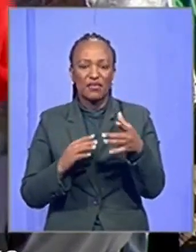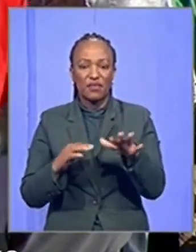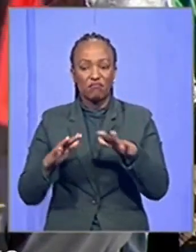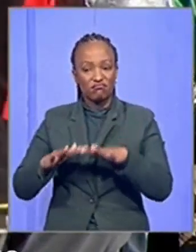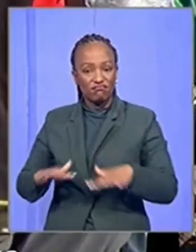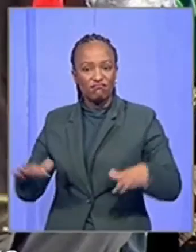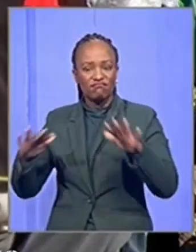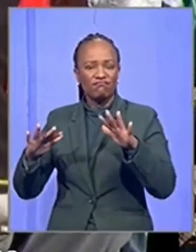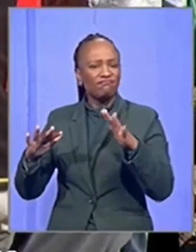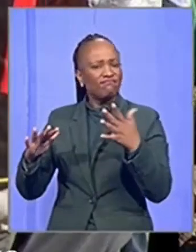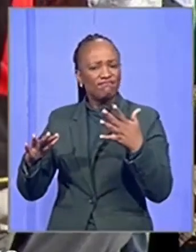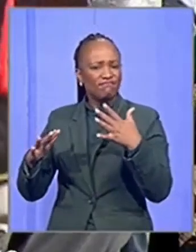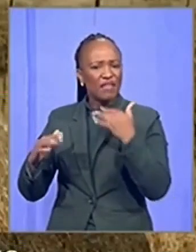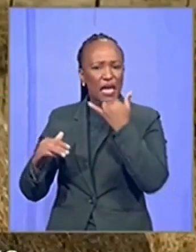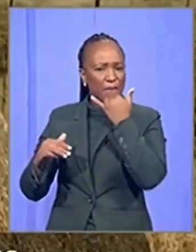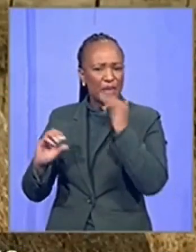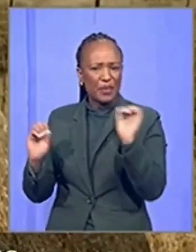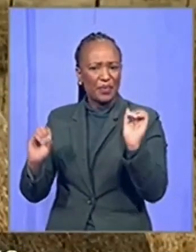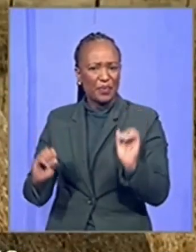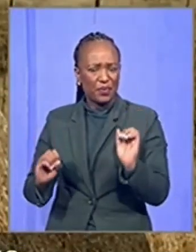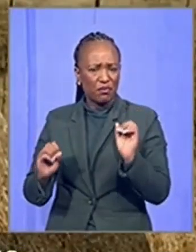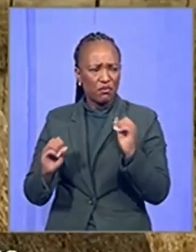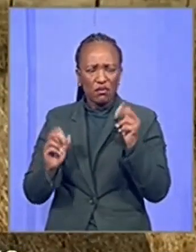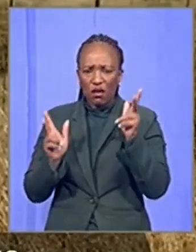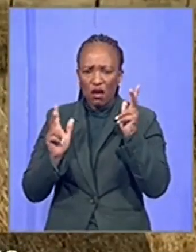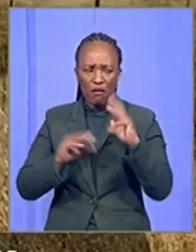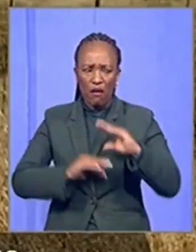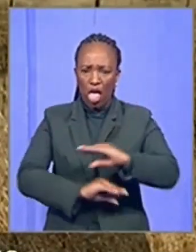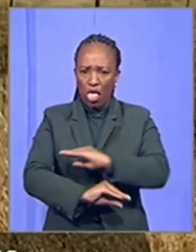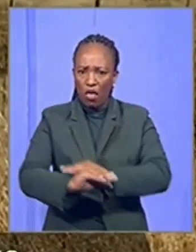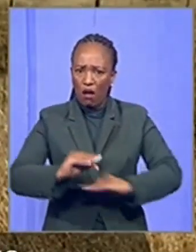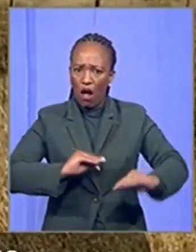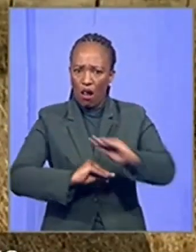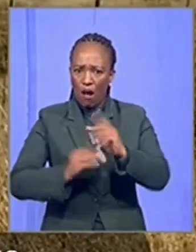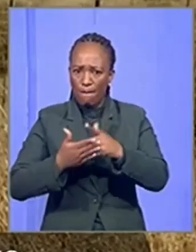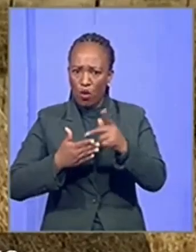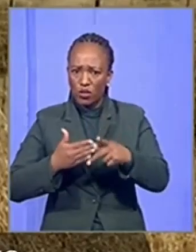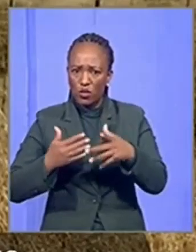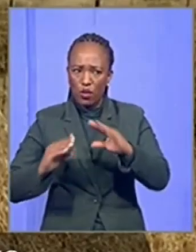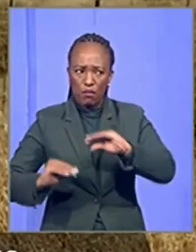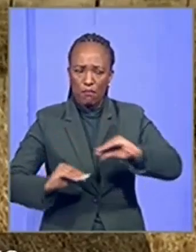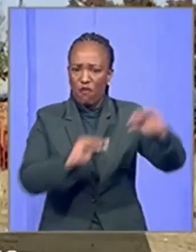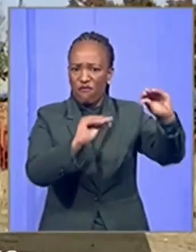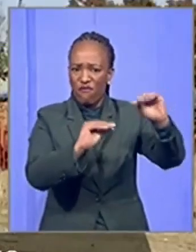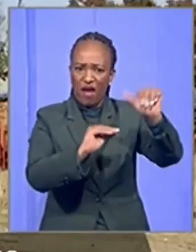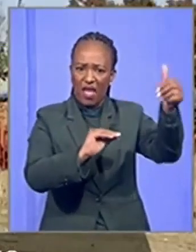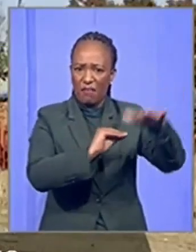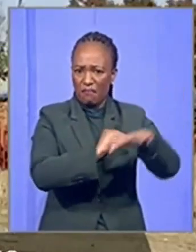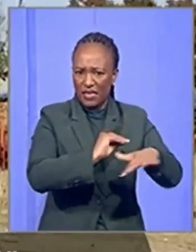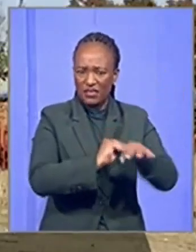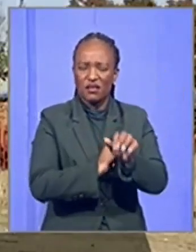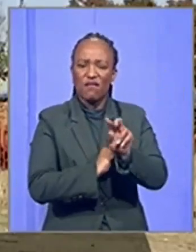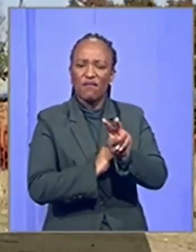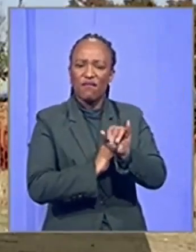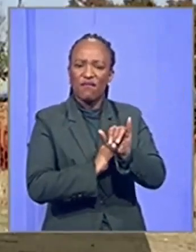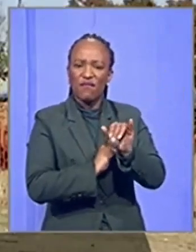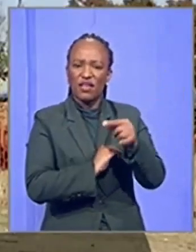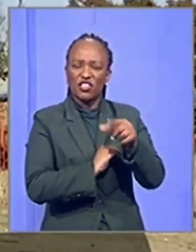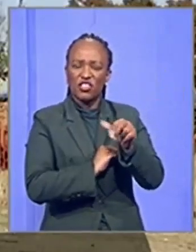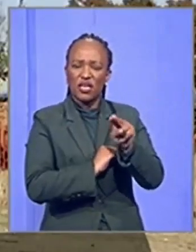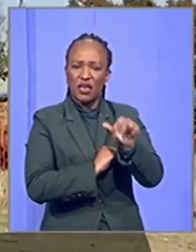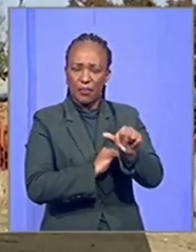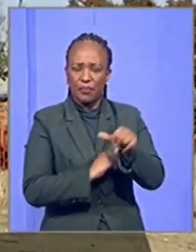sa thabago ba makatswa ke dipolelo tša gore projeke ye e tlo išwa ka motseng wa Virginia. Ha o nka projeke o